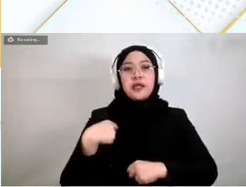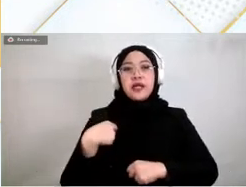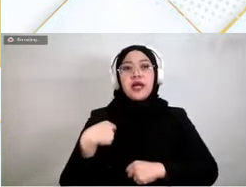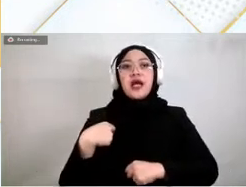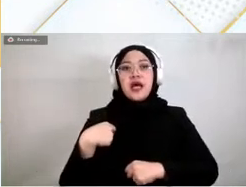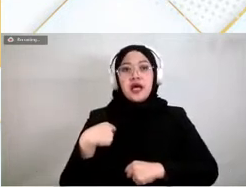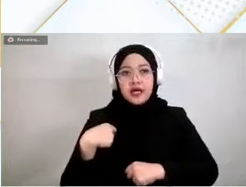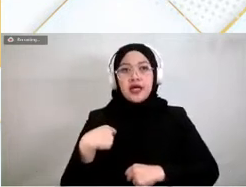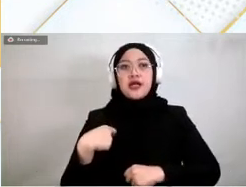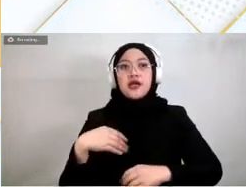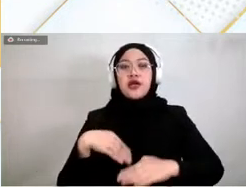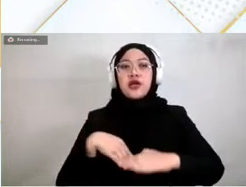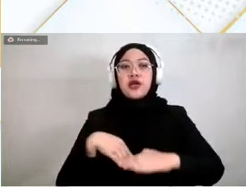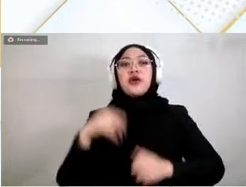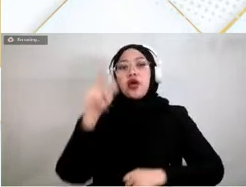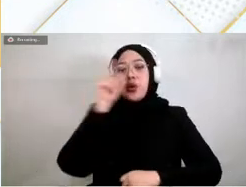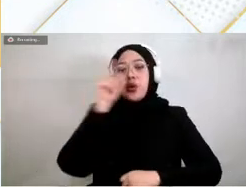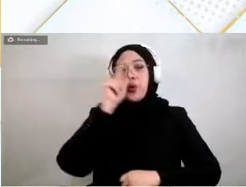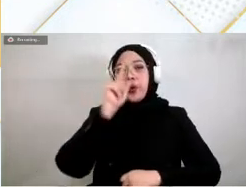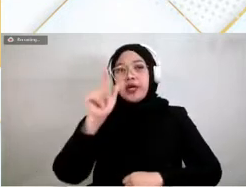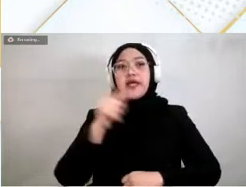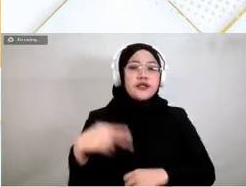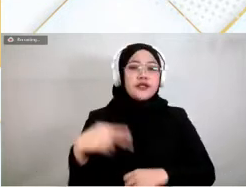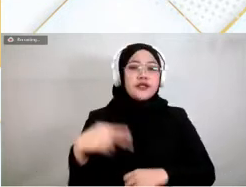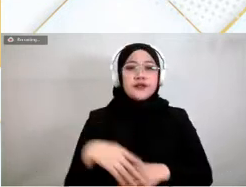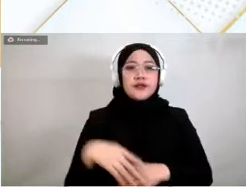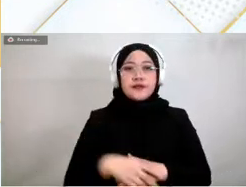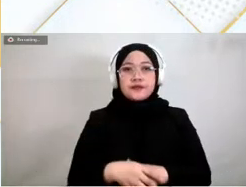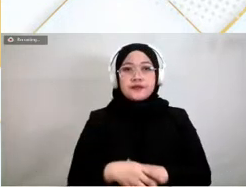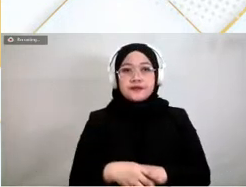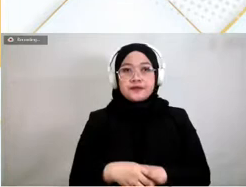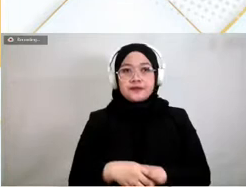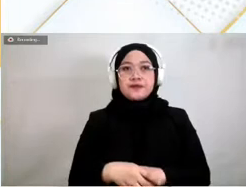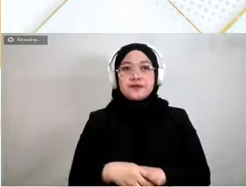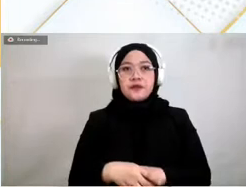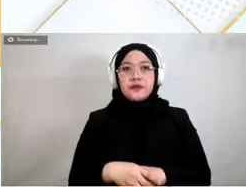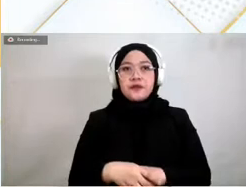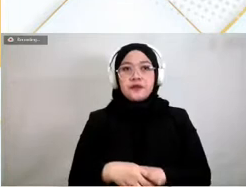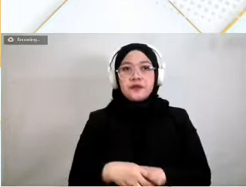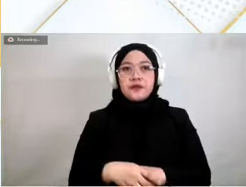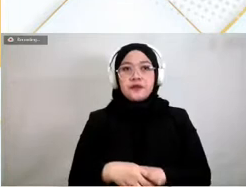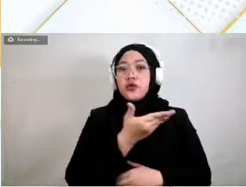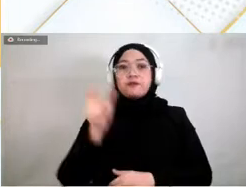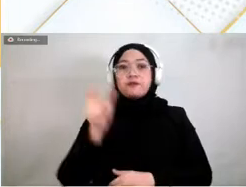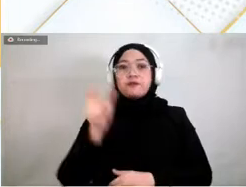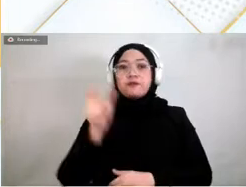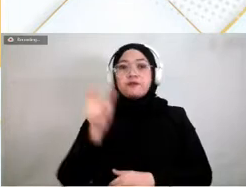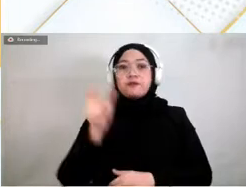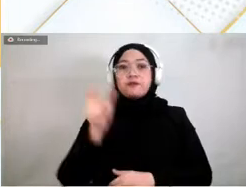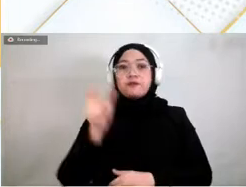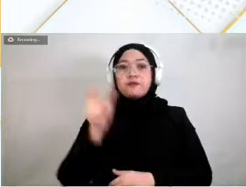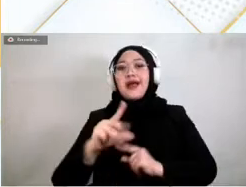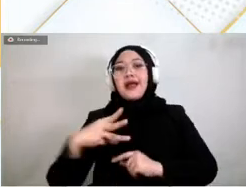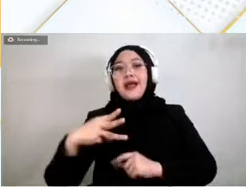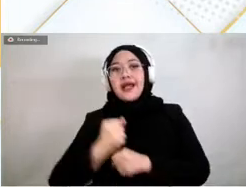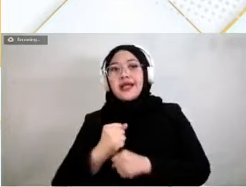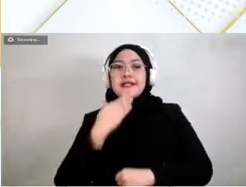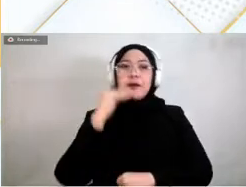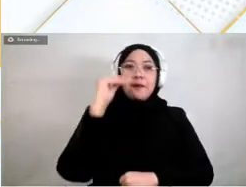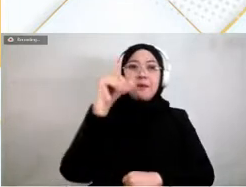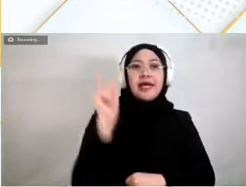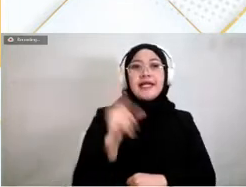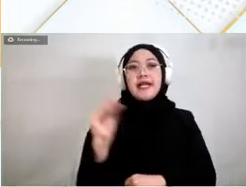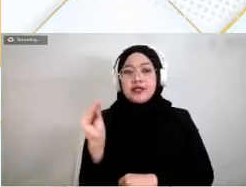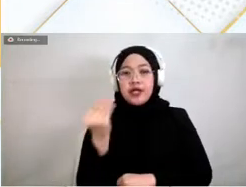Foreign Affairs of the Republic of Indonesia. Fellow speakers, colleagues, and moderators, good morning from Jakarta and